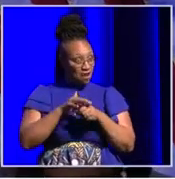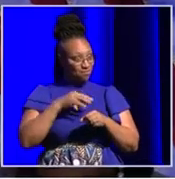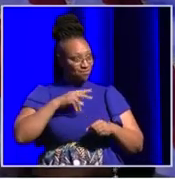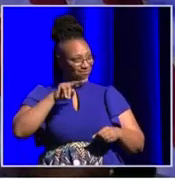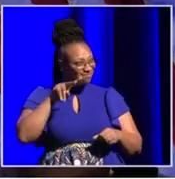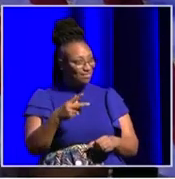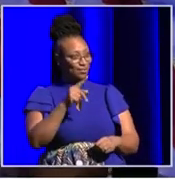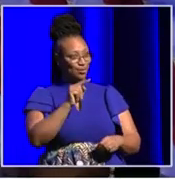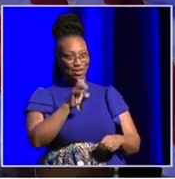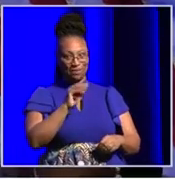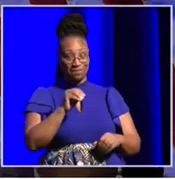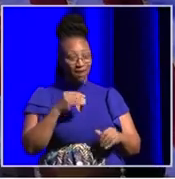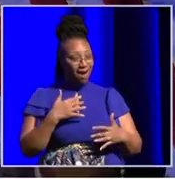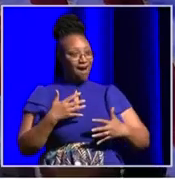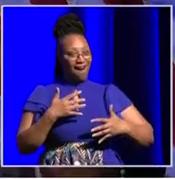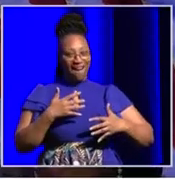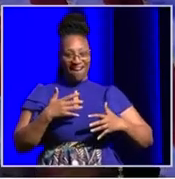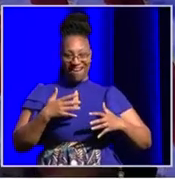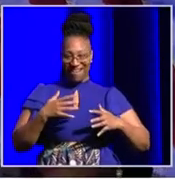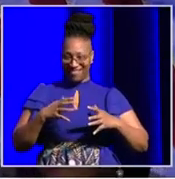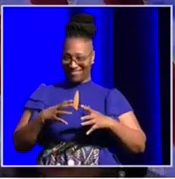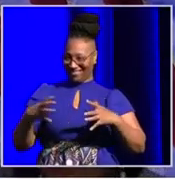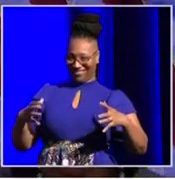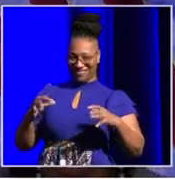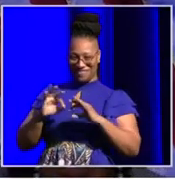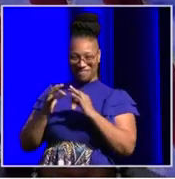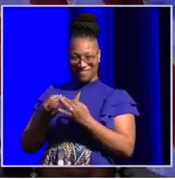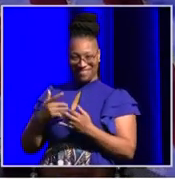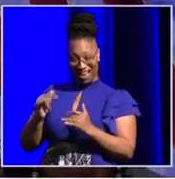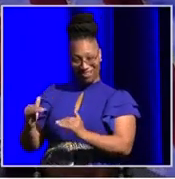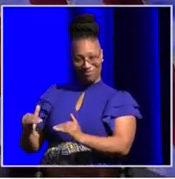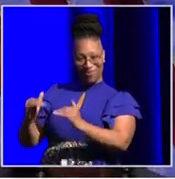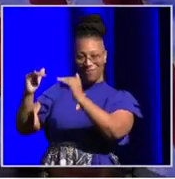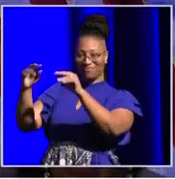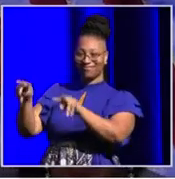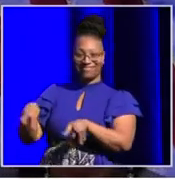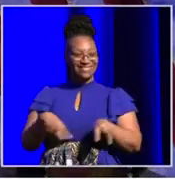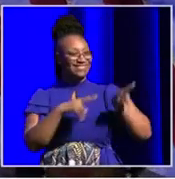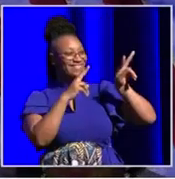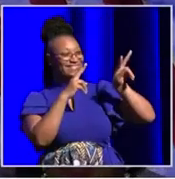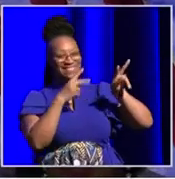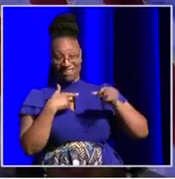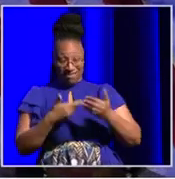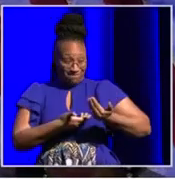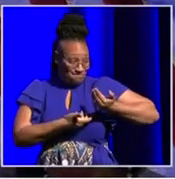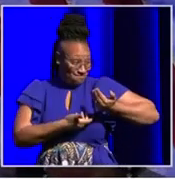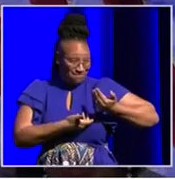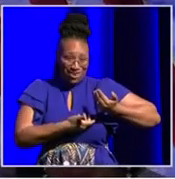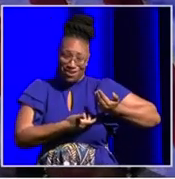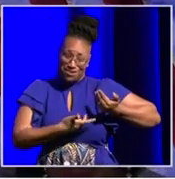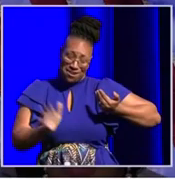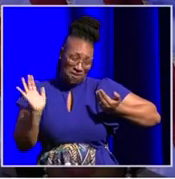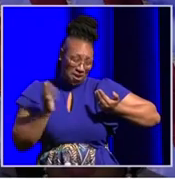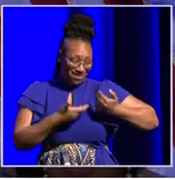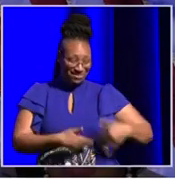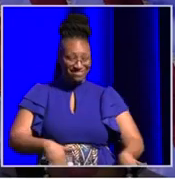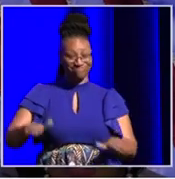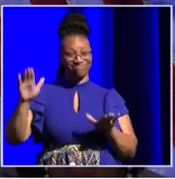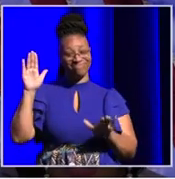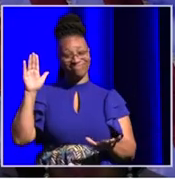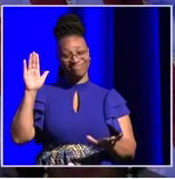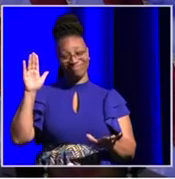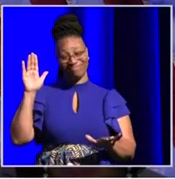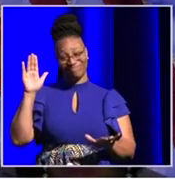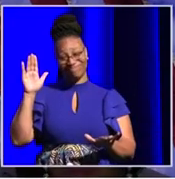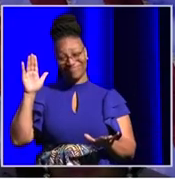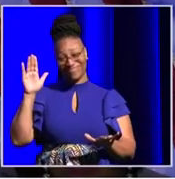little too big for me to hold and get sworn in at the exact same time. But I simply could not do this job and serve in this role without my family's